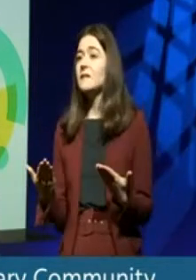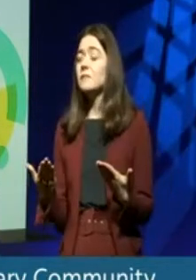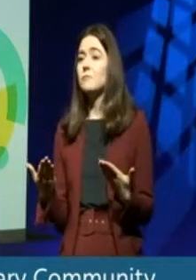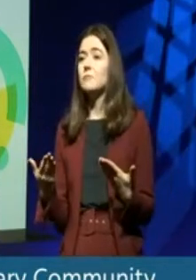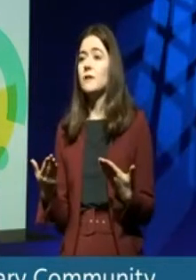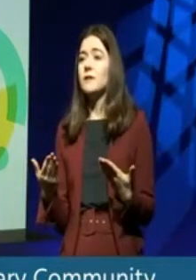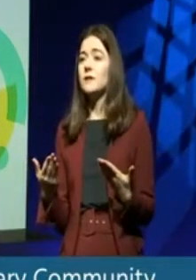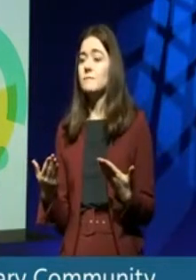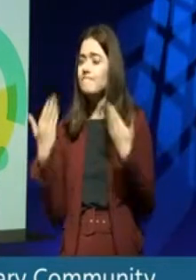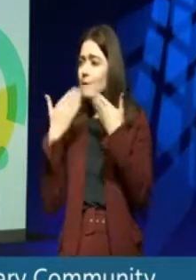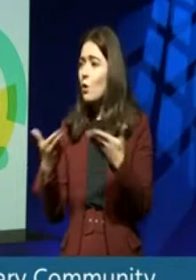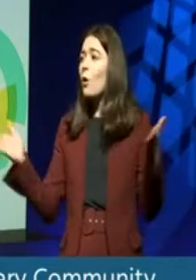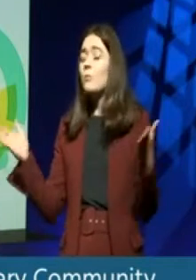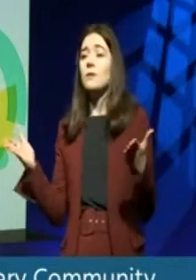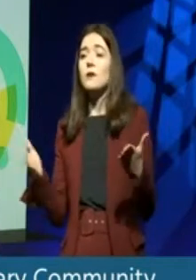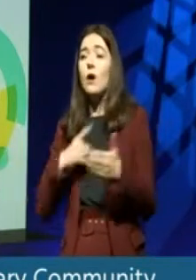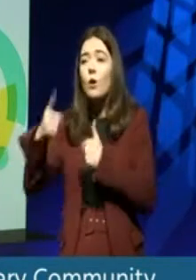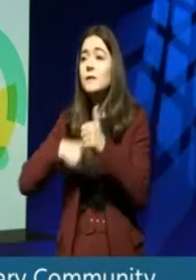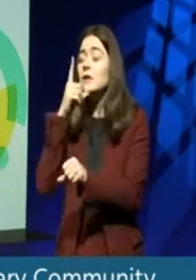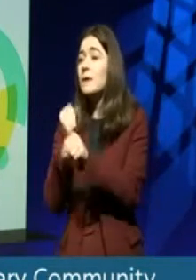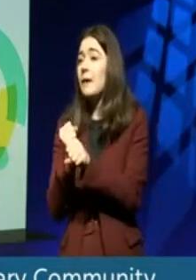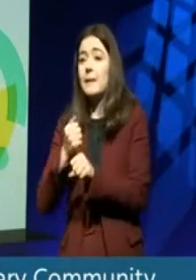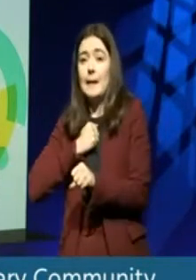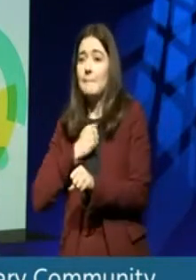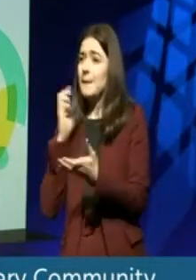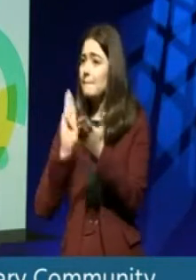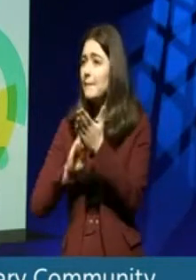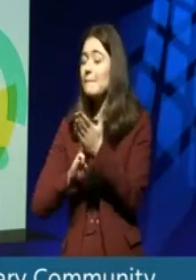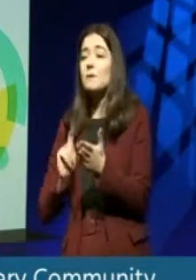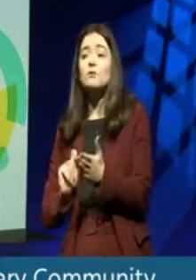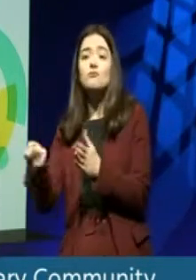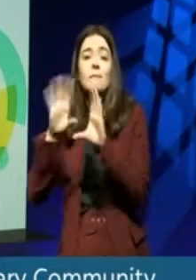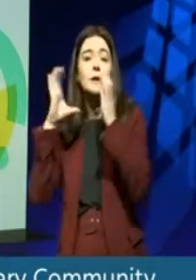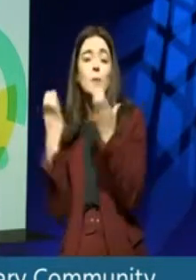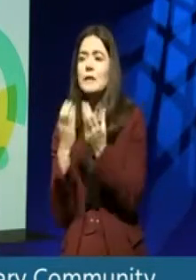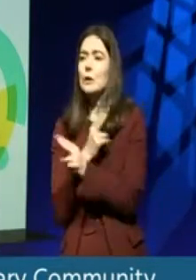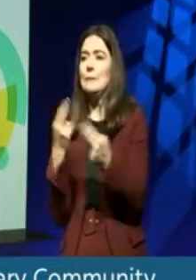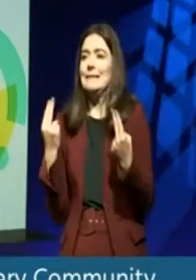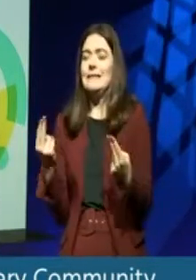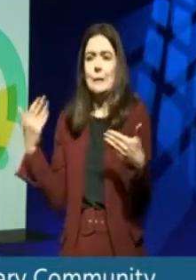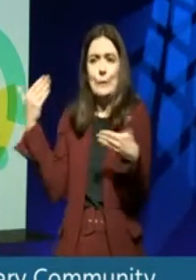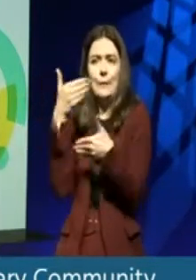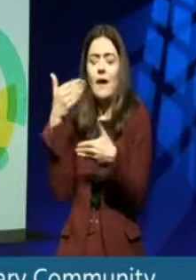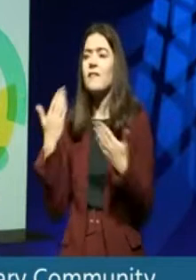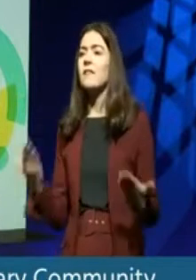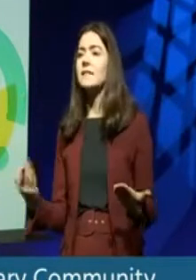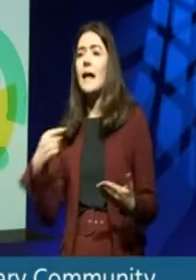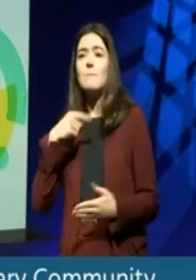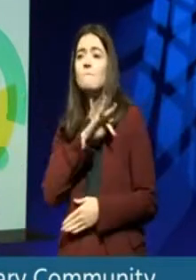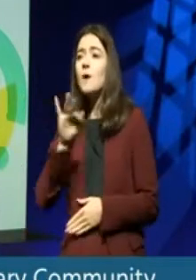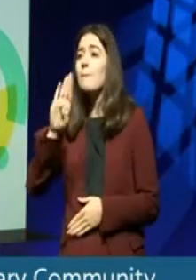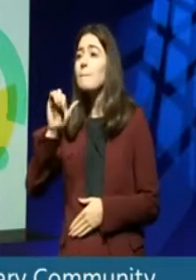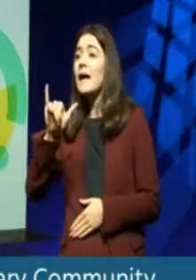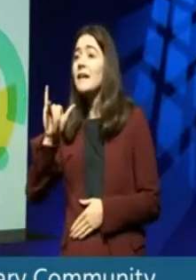openly and always talking about, I am a member of the traveller community. I don't have to back away from that. I am from Ballyfermot.